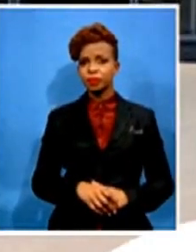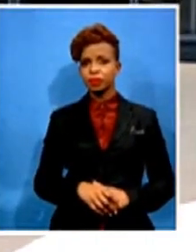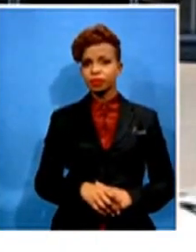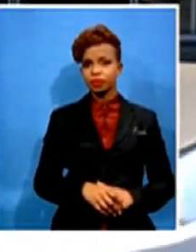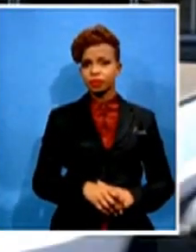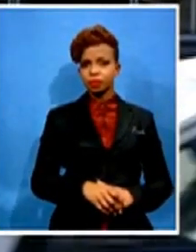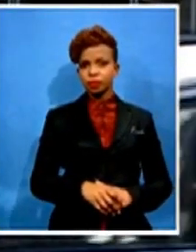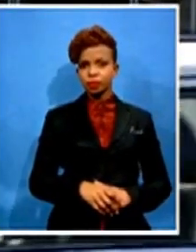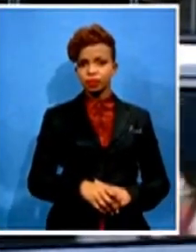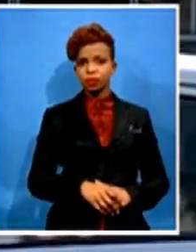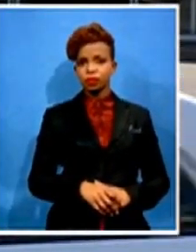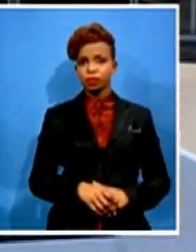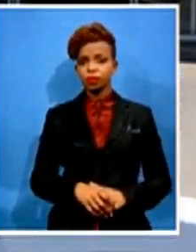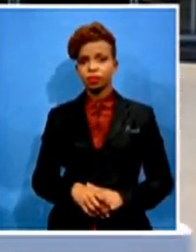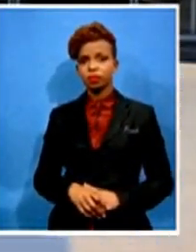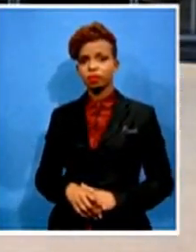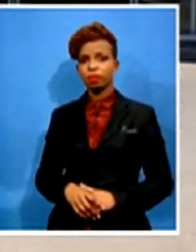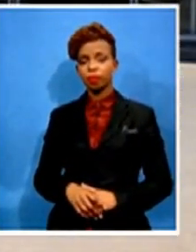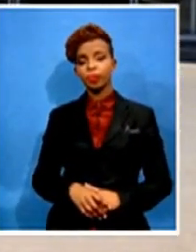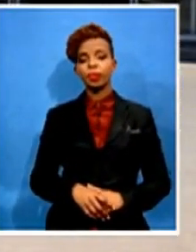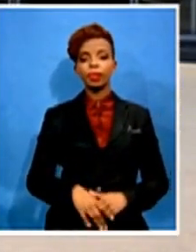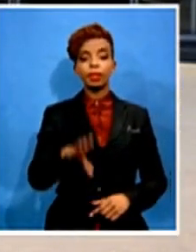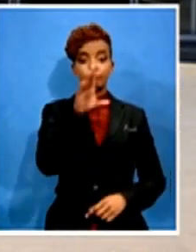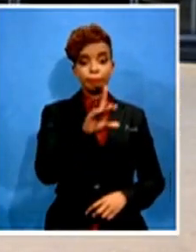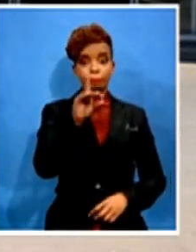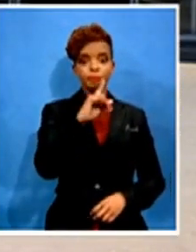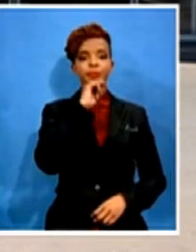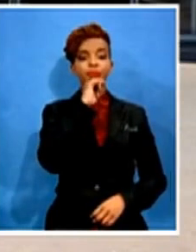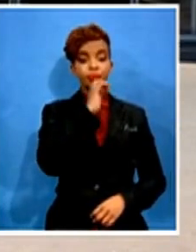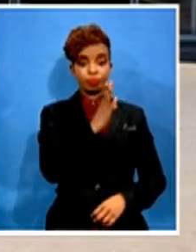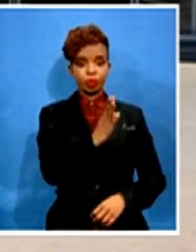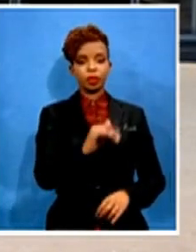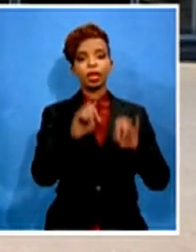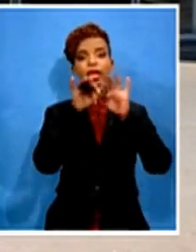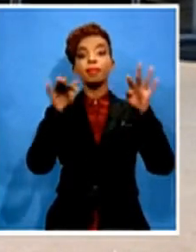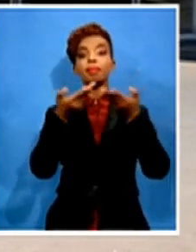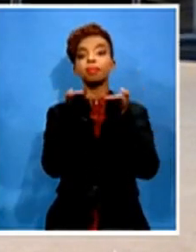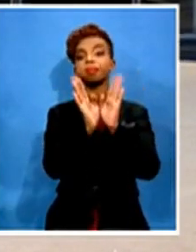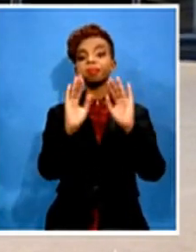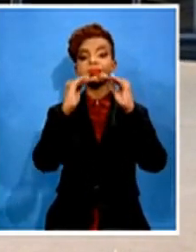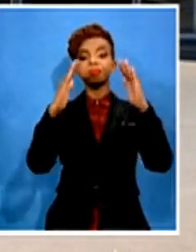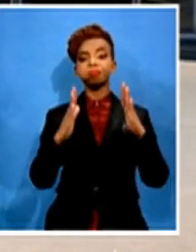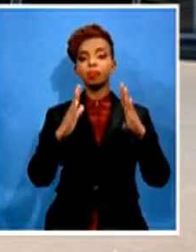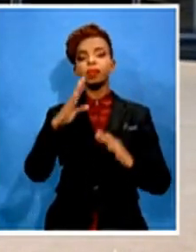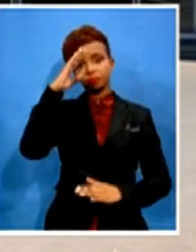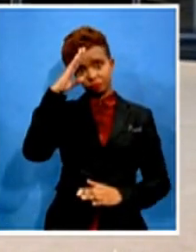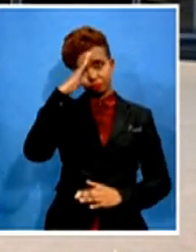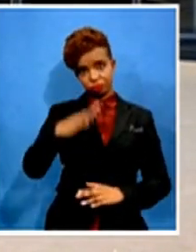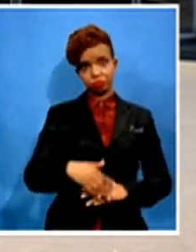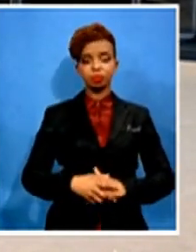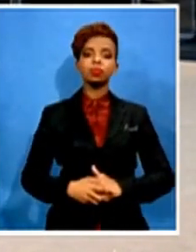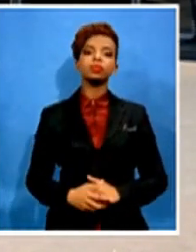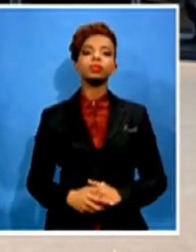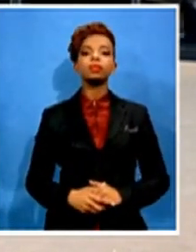Desiree, good morning to you, Desiree, and to our listeners. Well, our viewers. Desiree, as you said in your intro, Desiree, the minister, Dr.